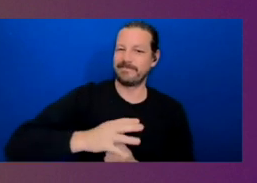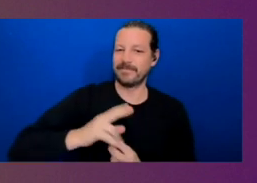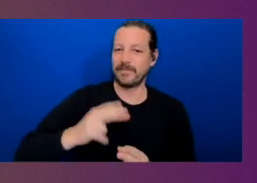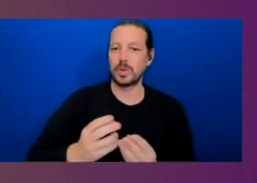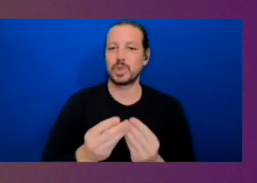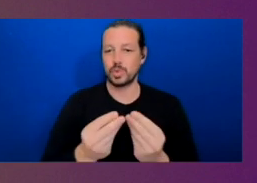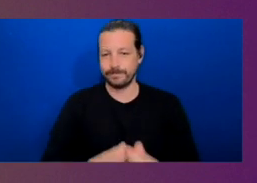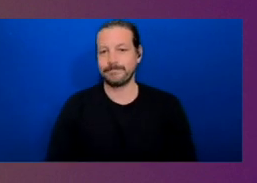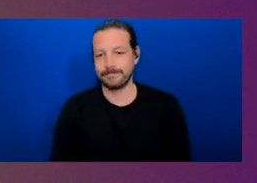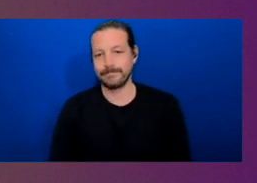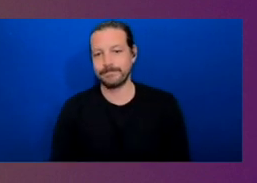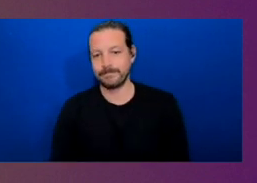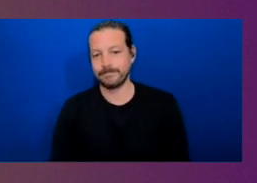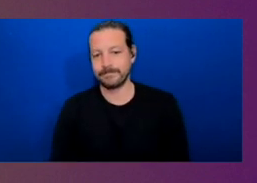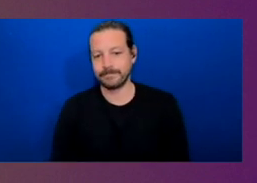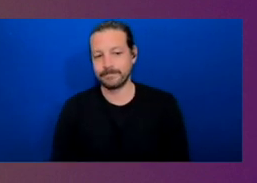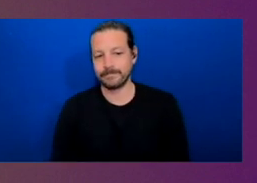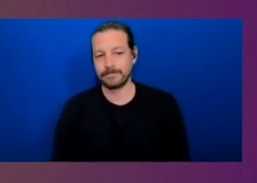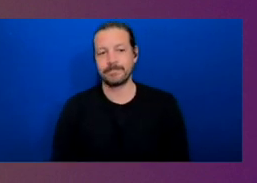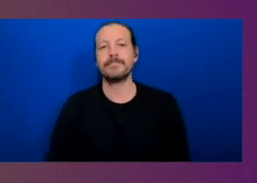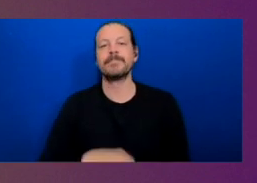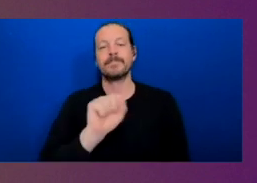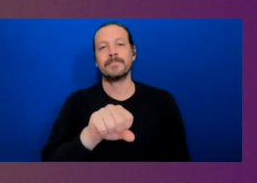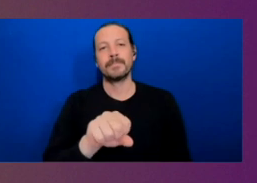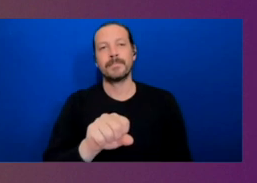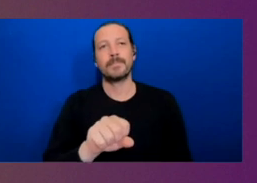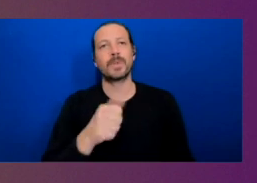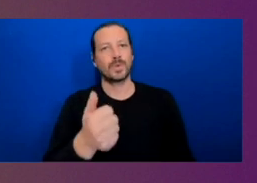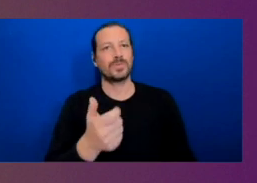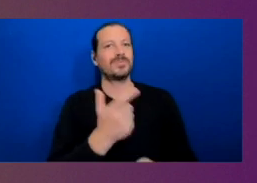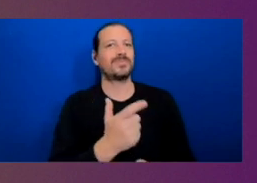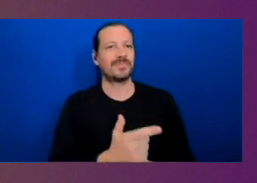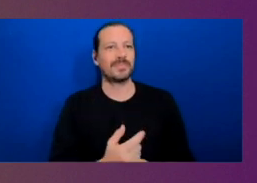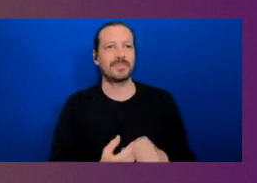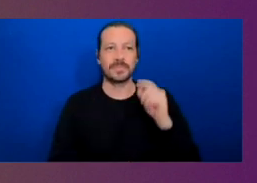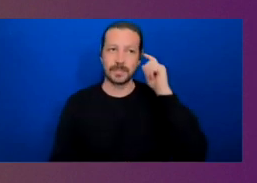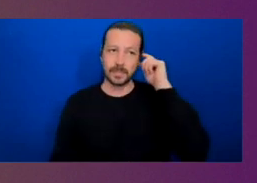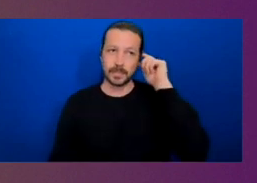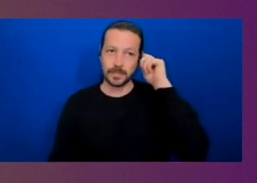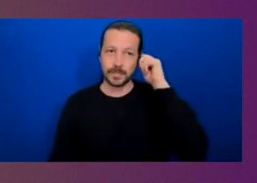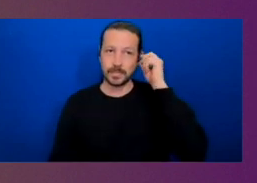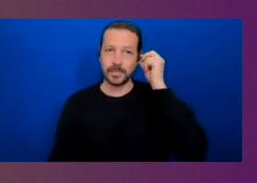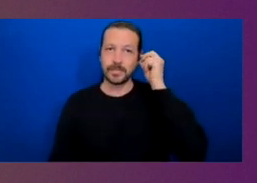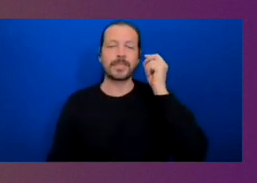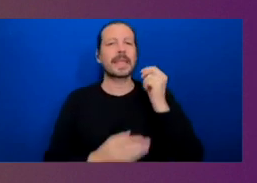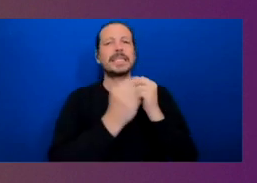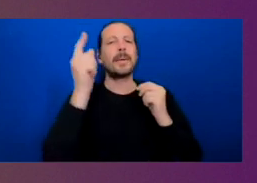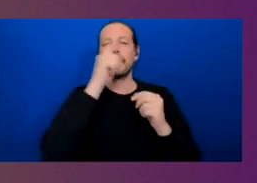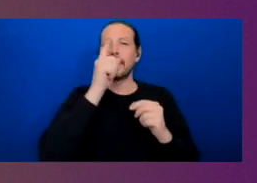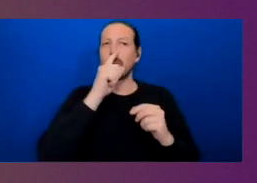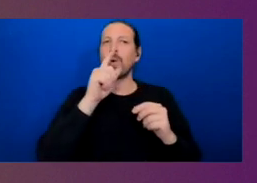Absolutely. Really well said. And I guess kind of somewhat related to that, there's people around the world that are starting to speak